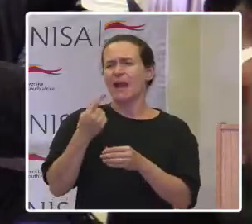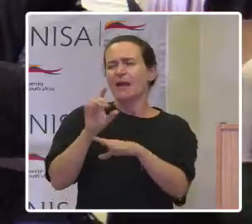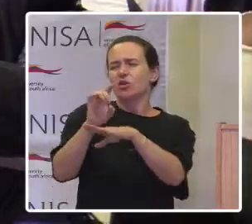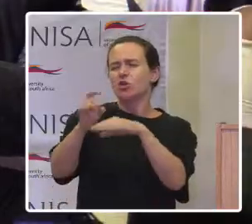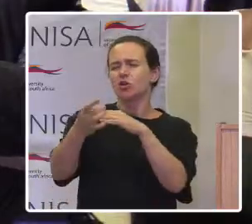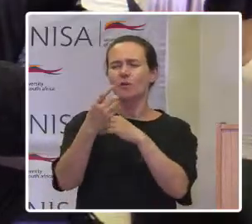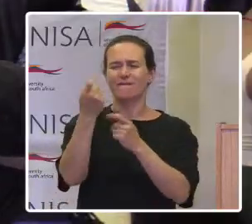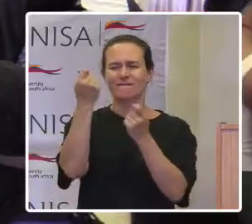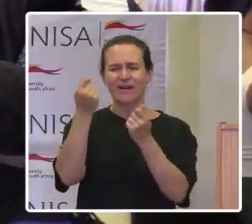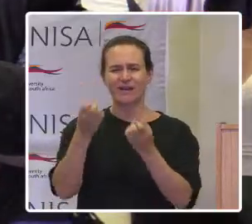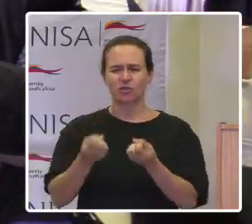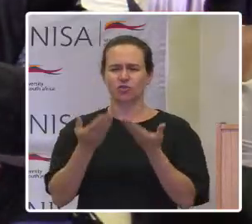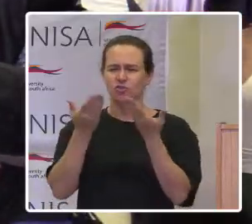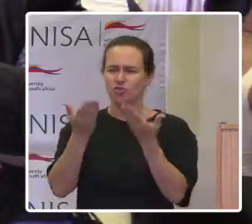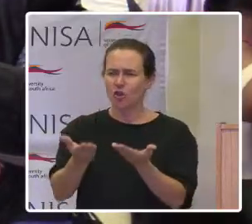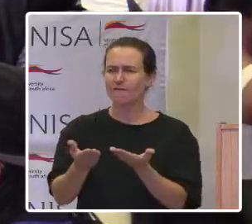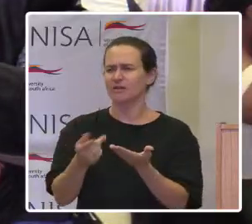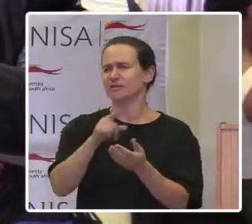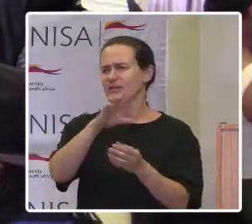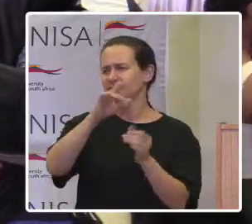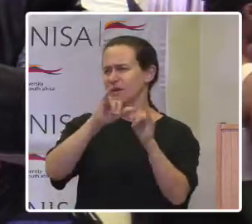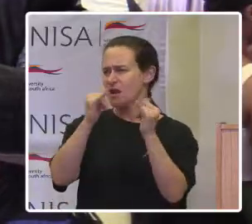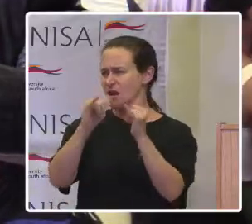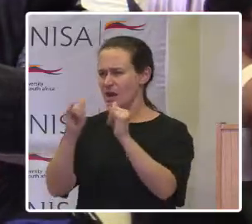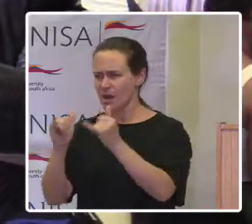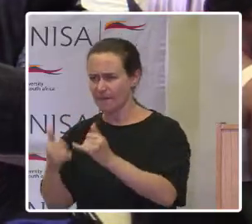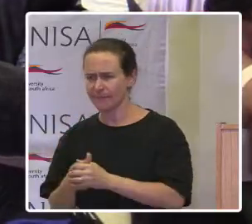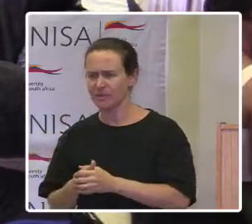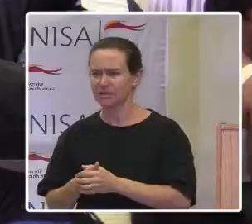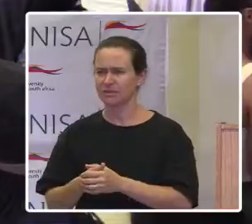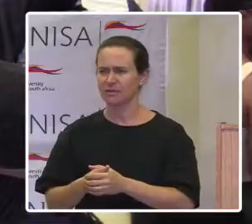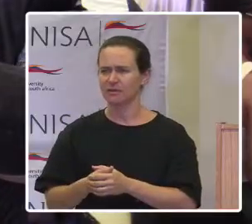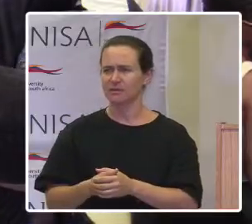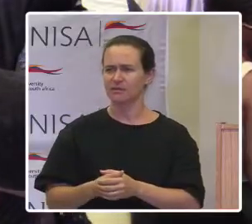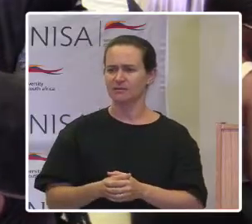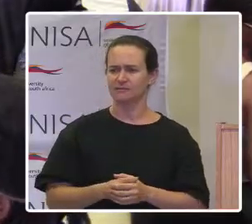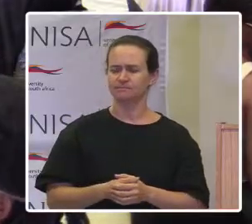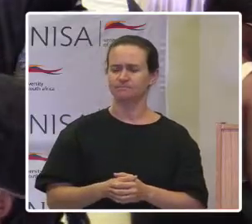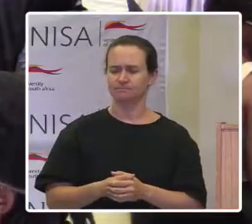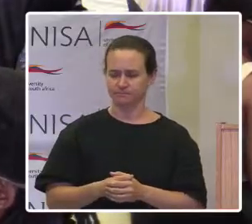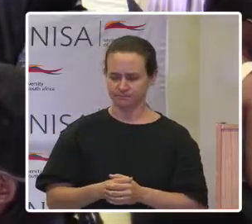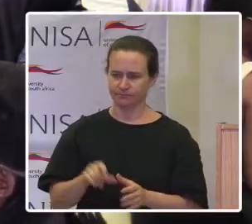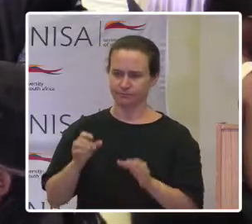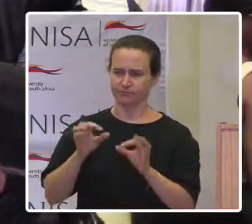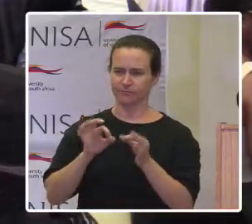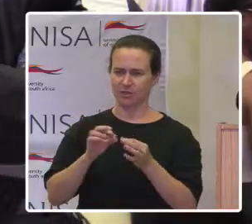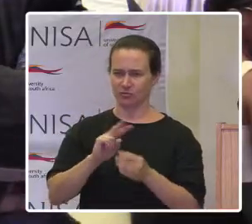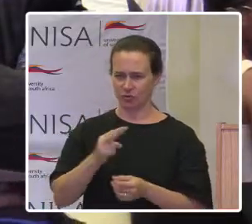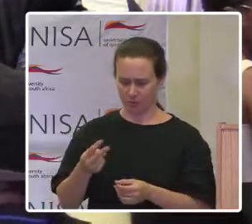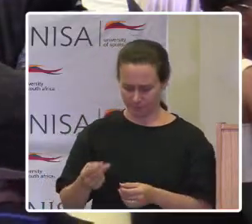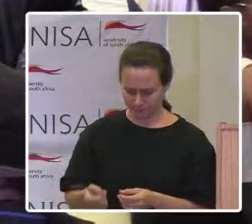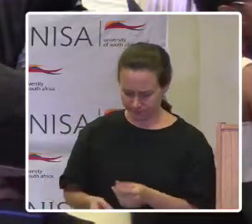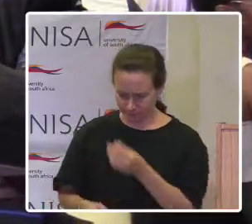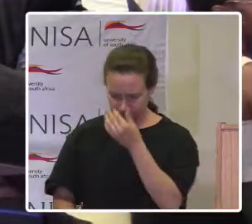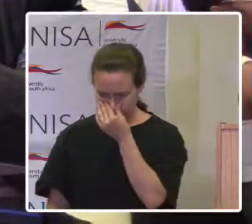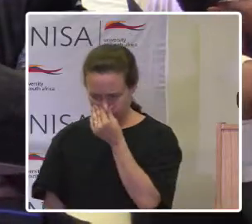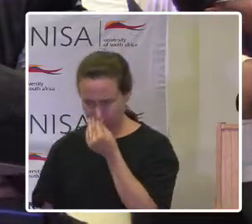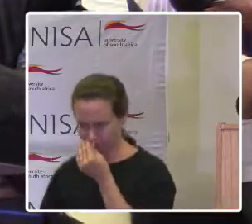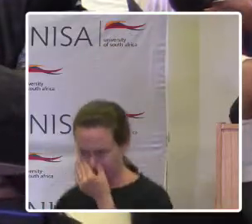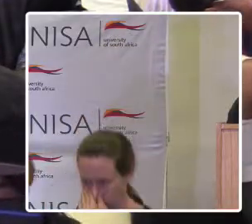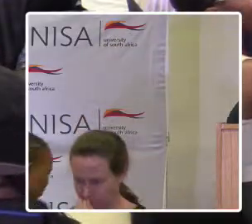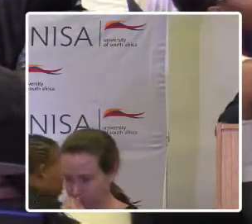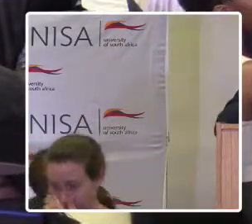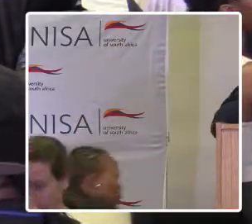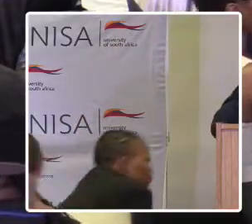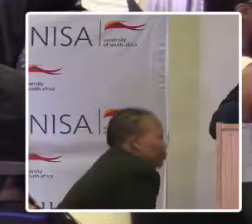service providers, which maybe they will start to take a big stake of the plate. Thank you very much. So you're talking of fintech, Yeah,